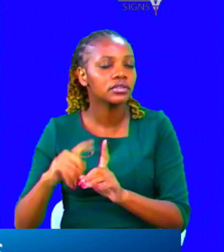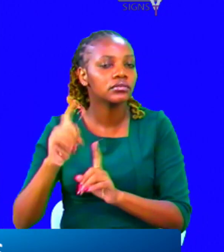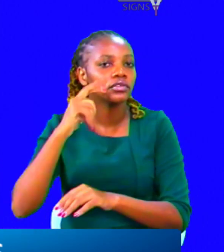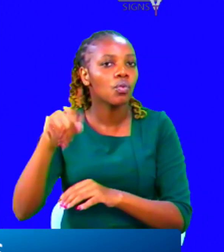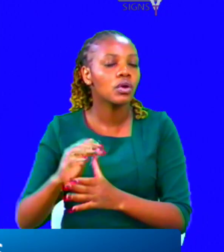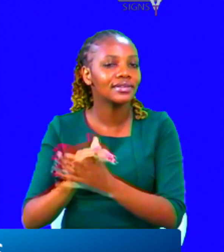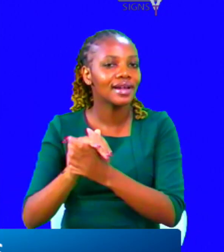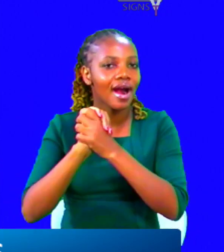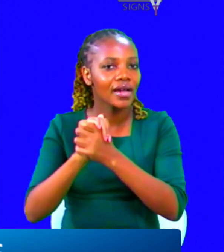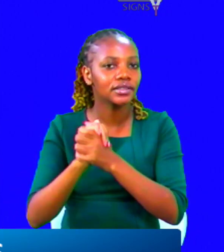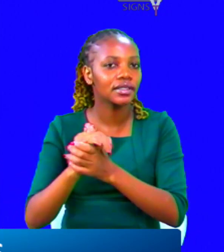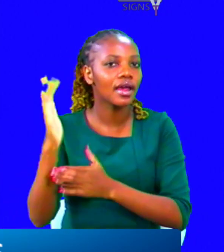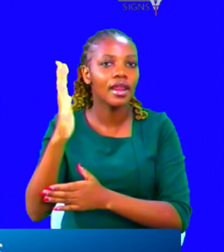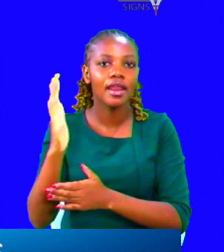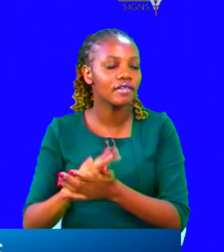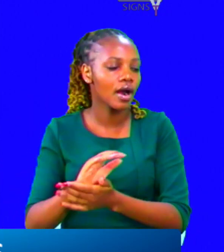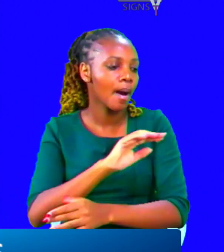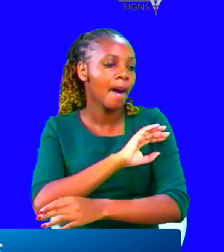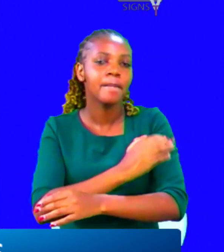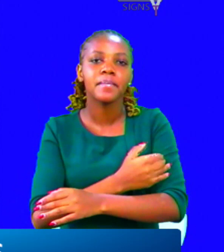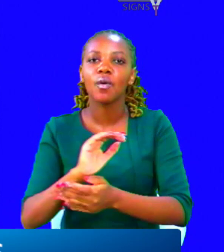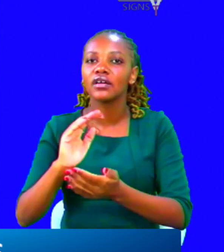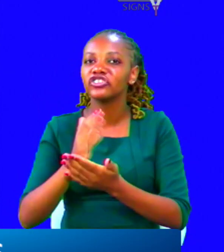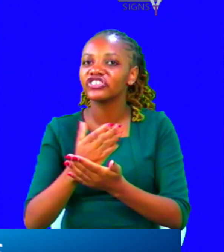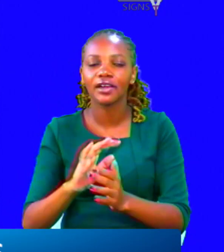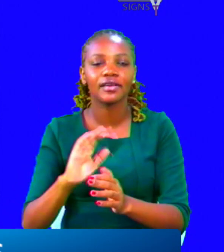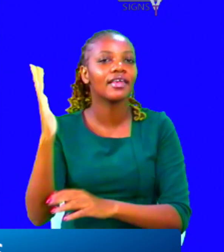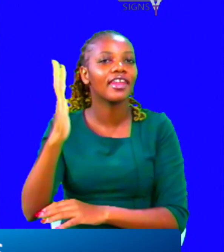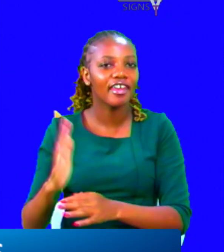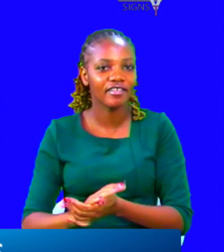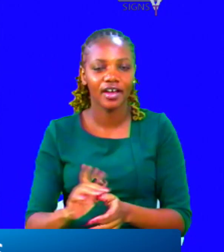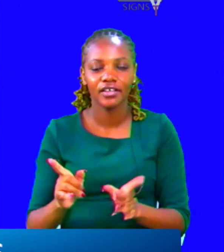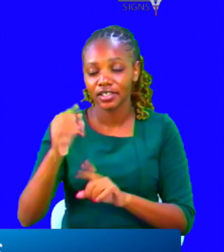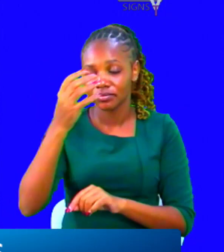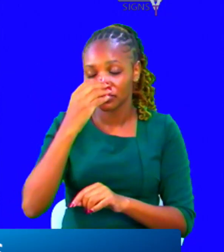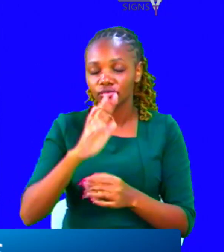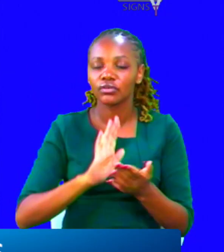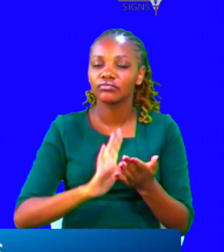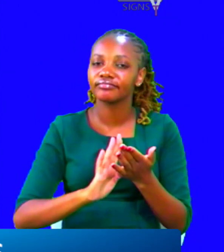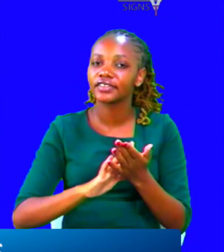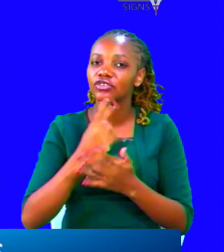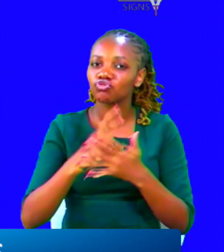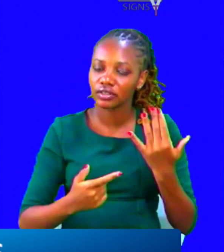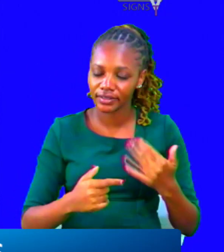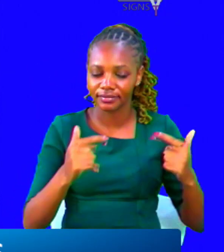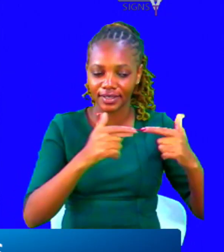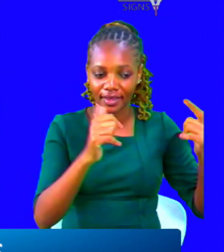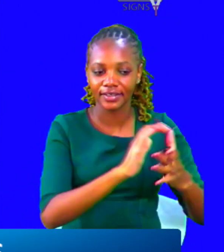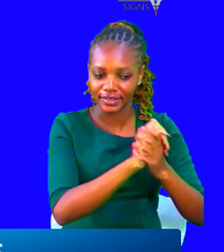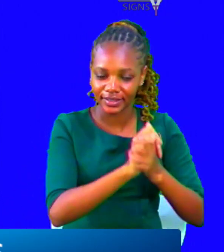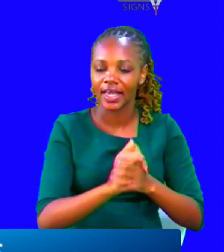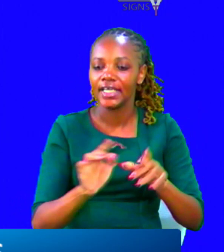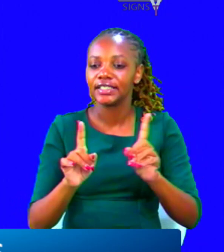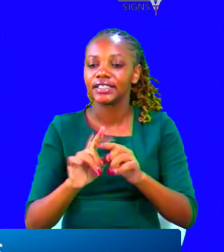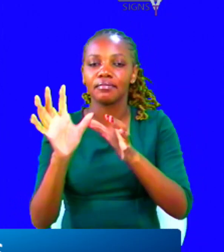after repeatedly saying there will be no handshake or power sharing. Now, speaking on Monday, President Ruto suggested that aside from opposing